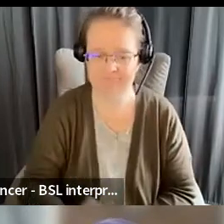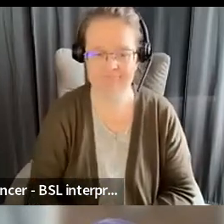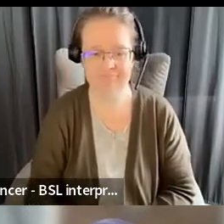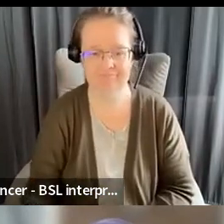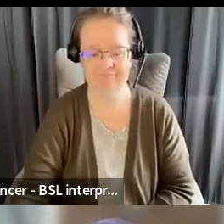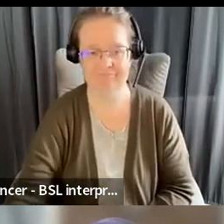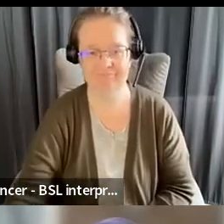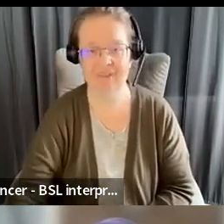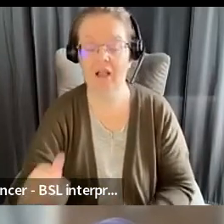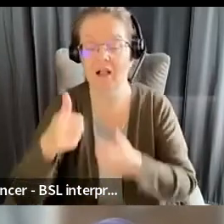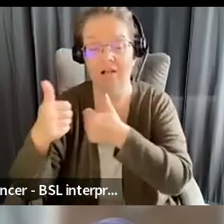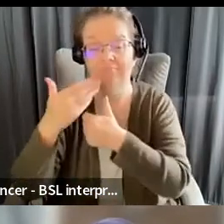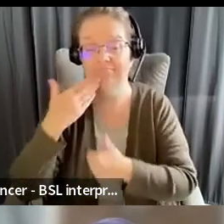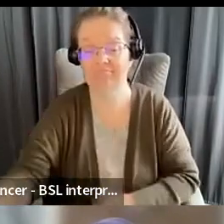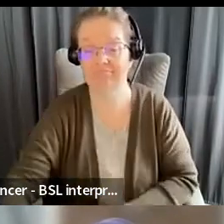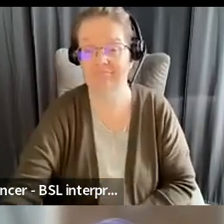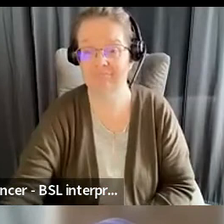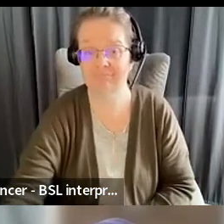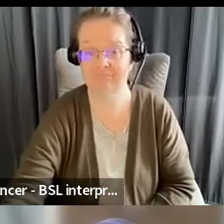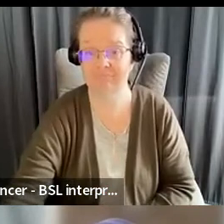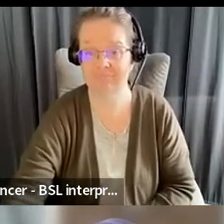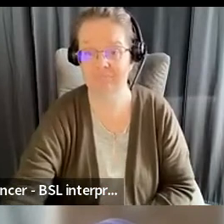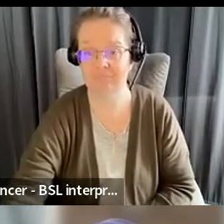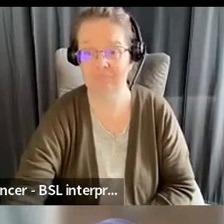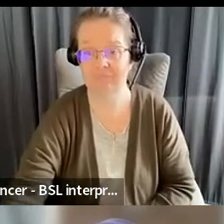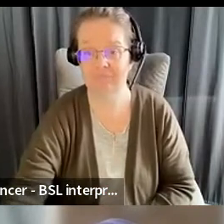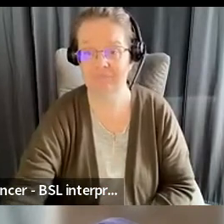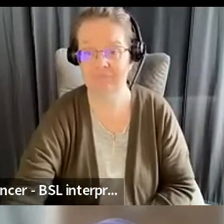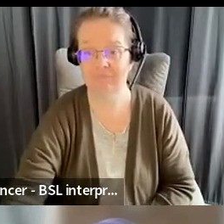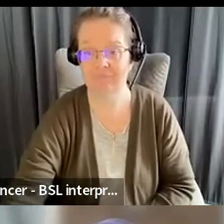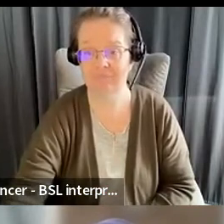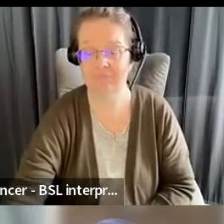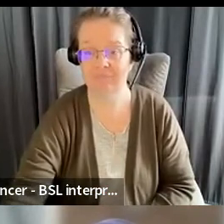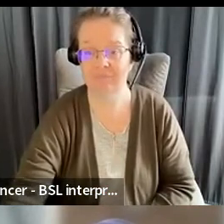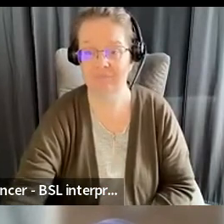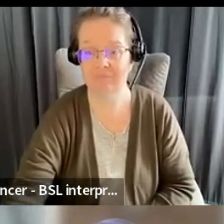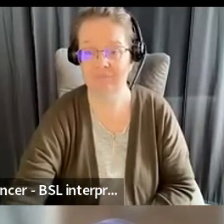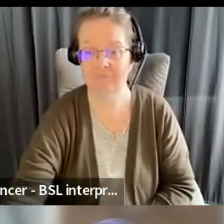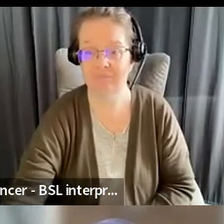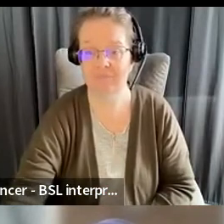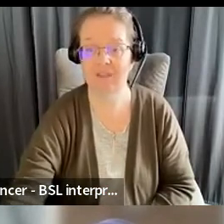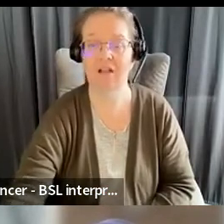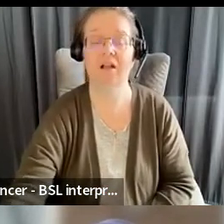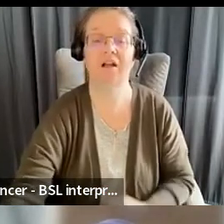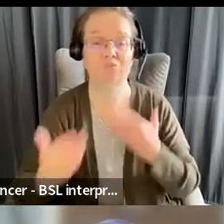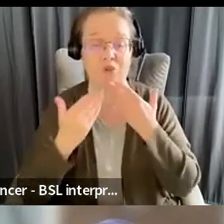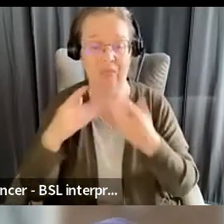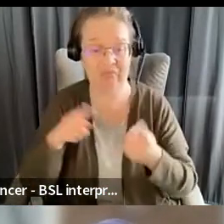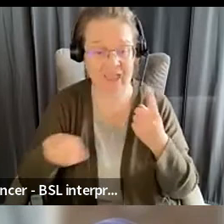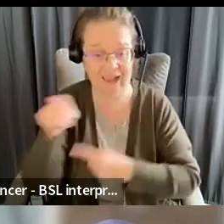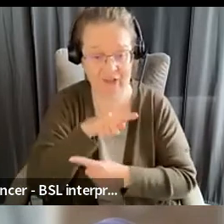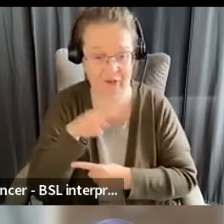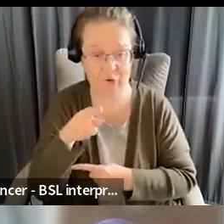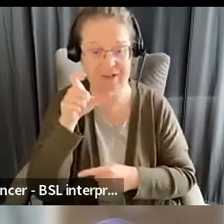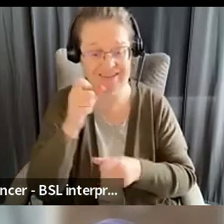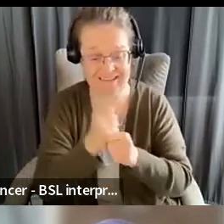Okay, thanks. First of all, a big thank you to you guys and Andrew and Lindsay and others in